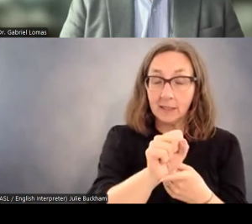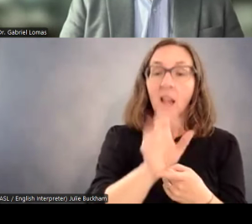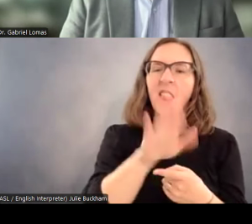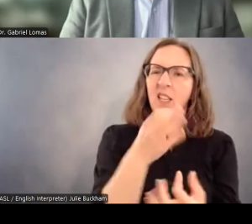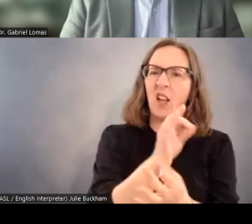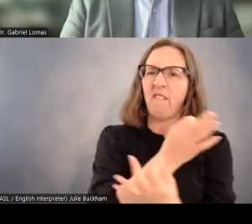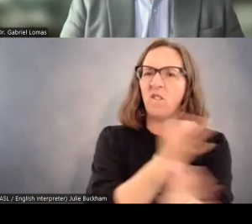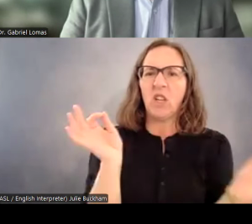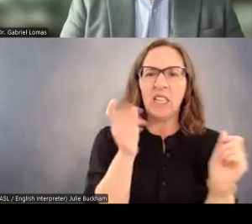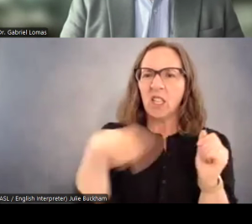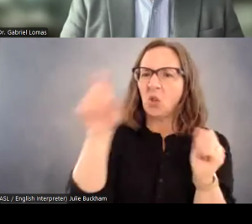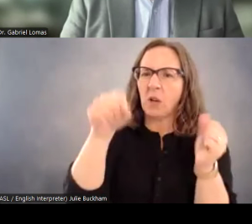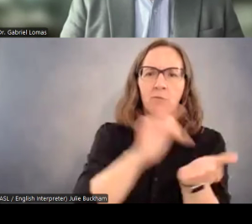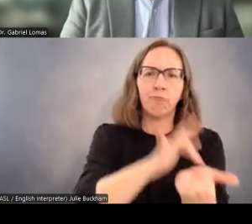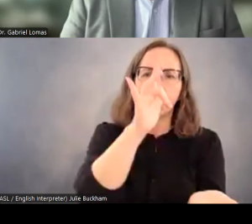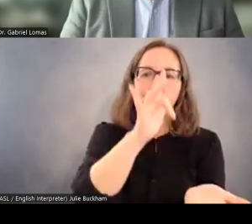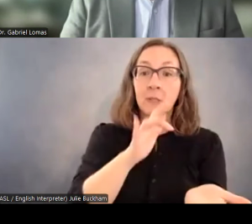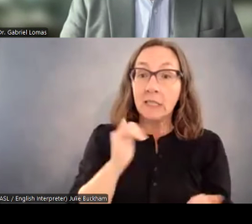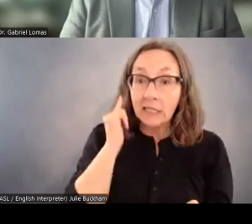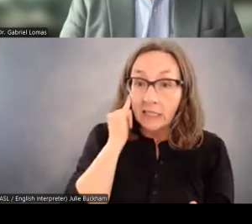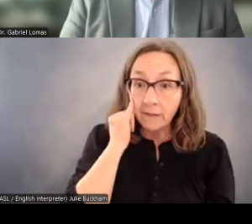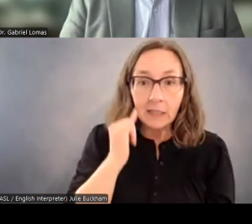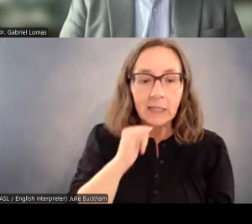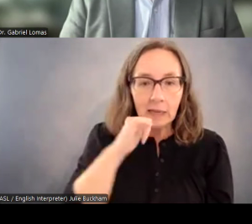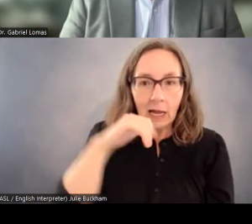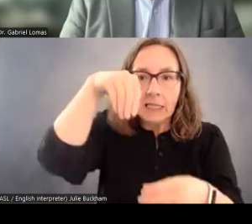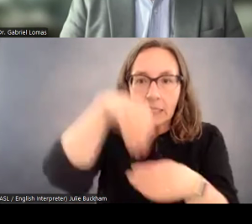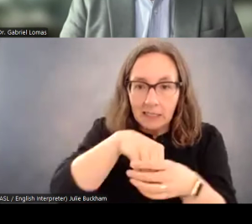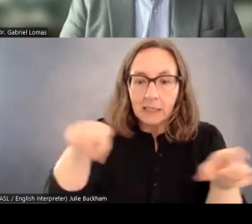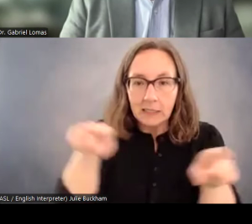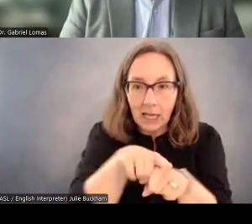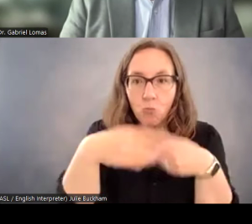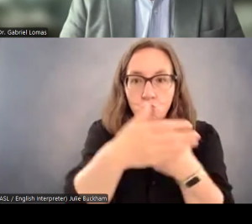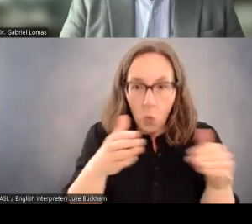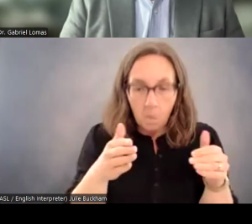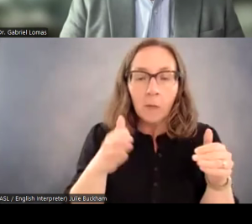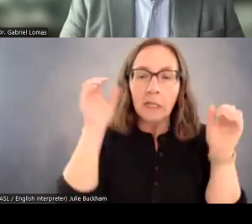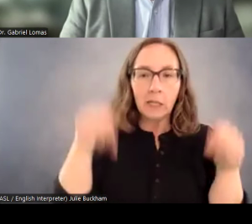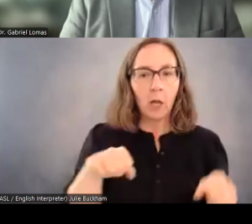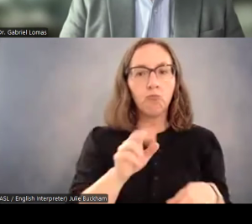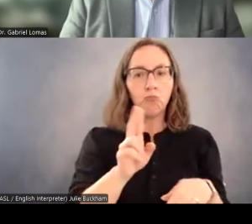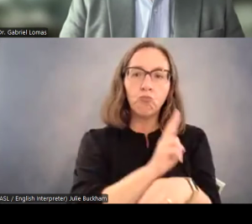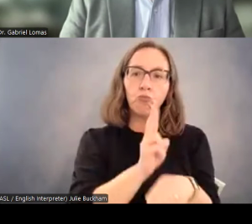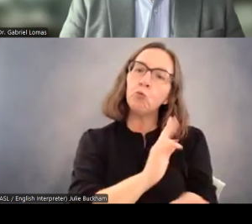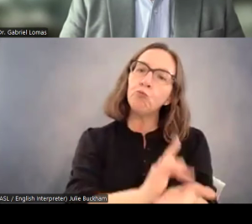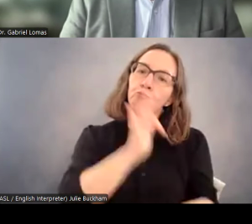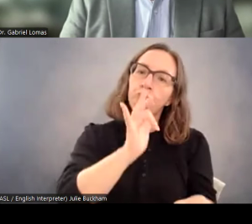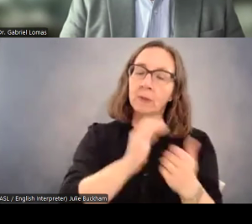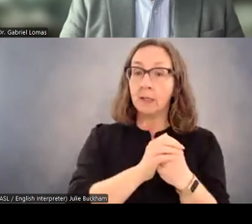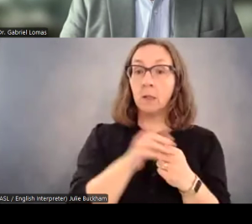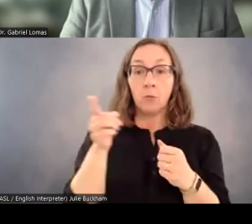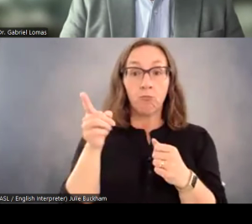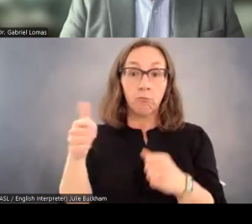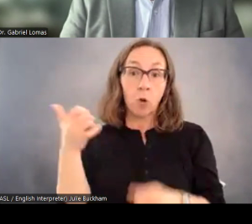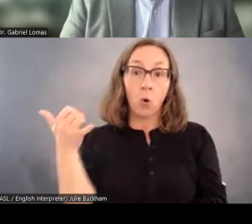can use as long as you're not physically in the same room with the person you're trying to communicate with. So you could call a deaf